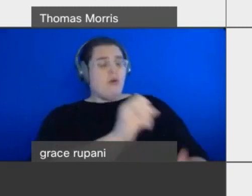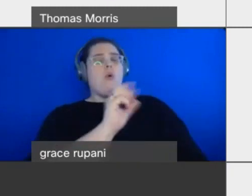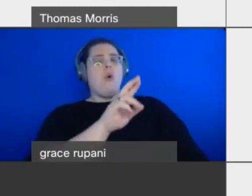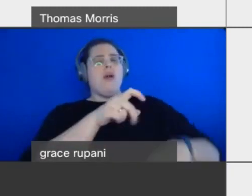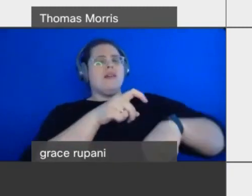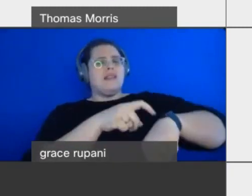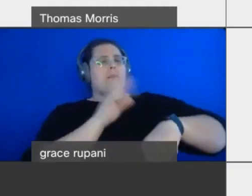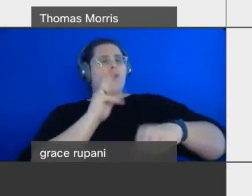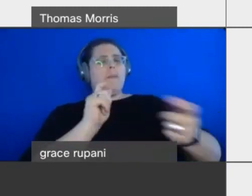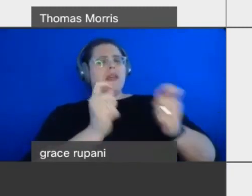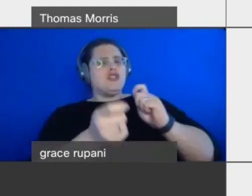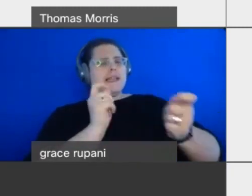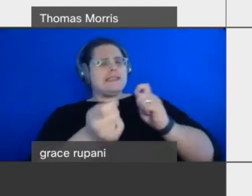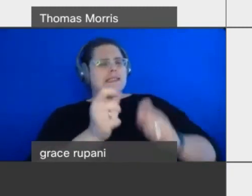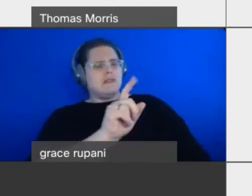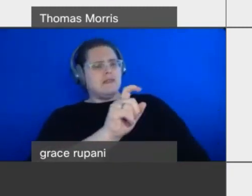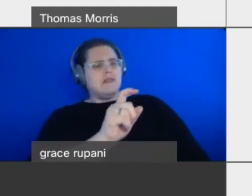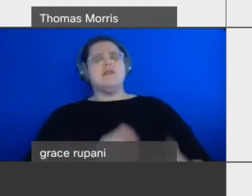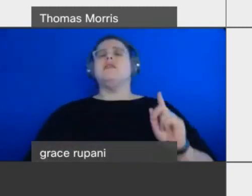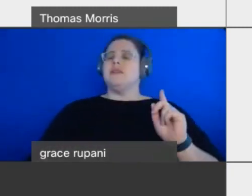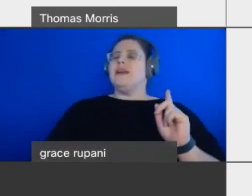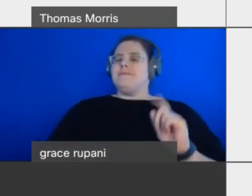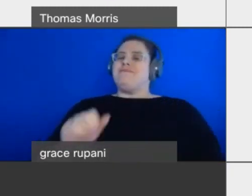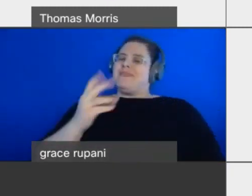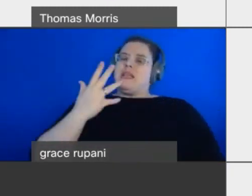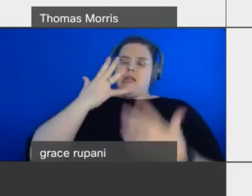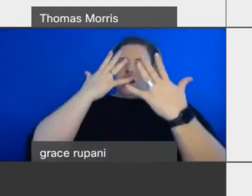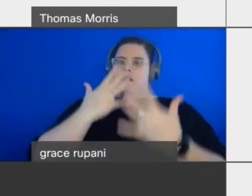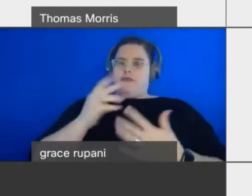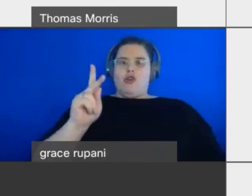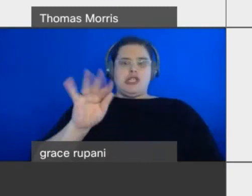today. He could respond to that question. I don't know if